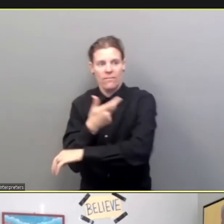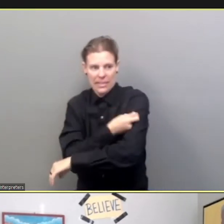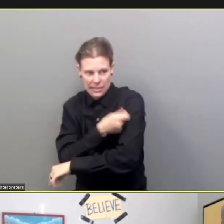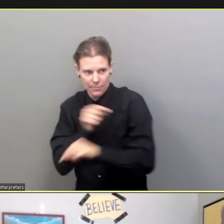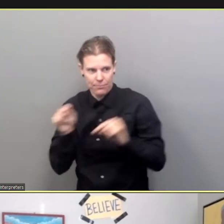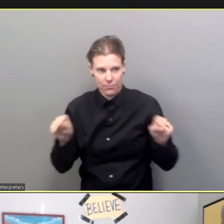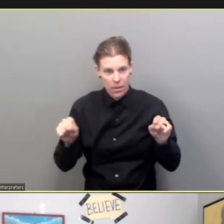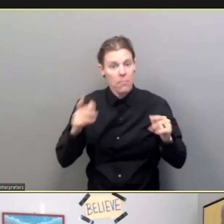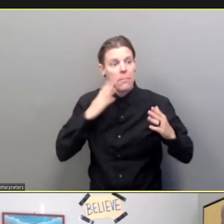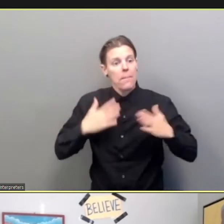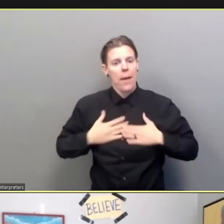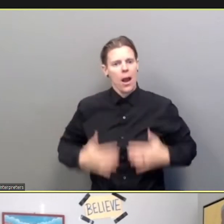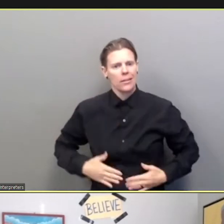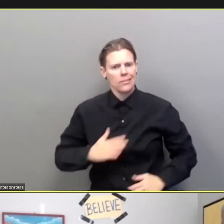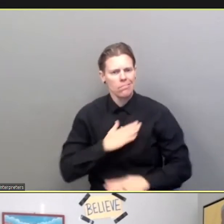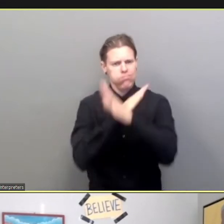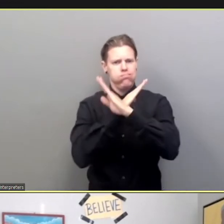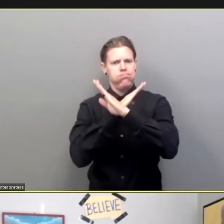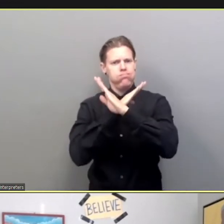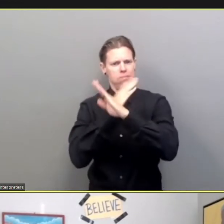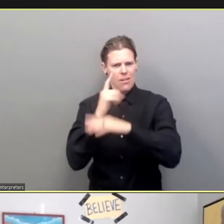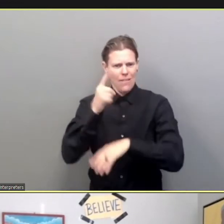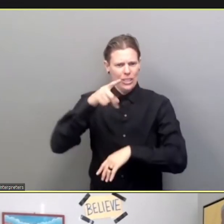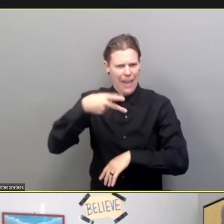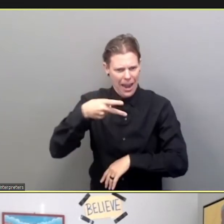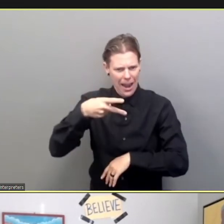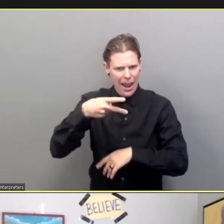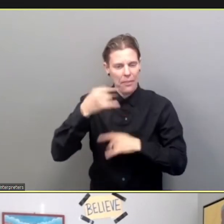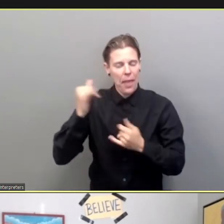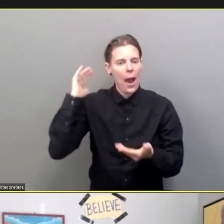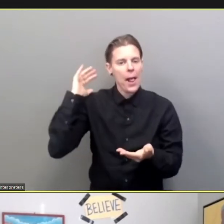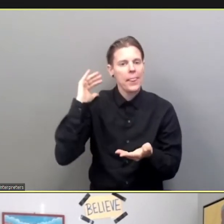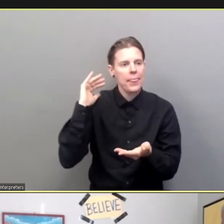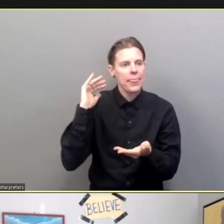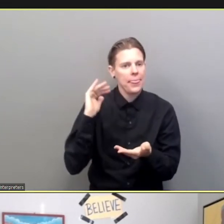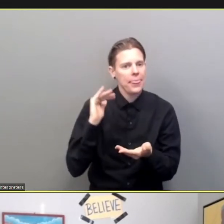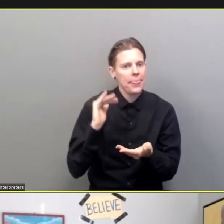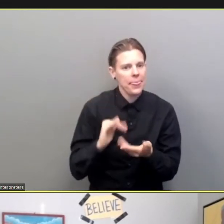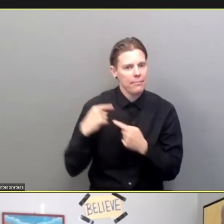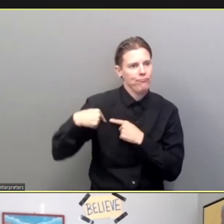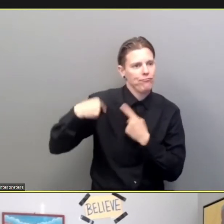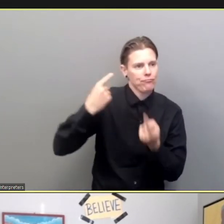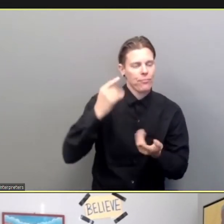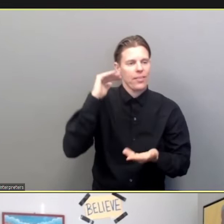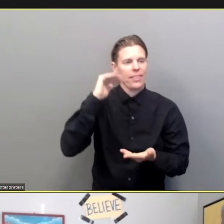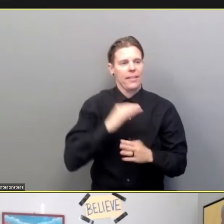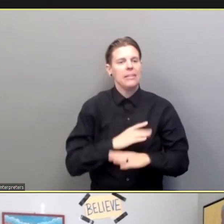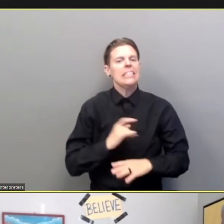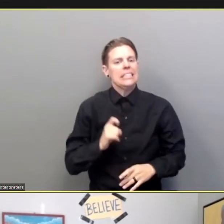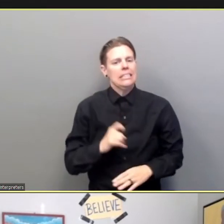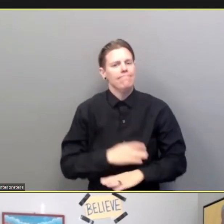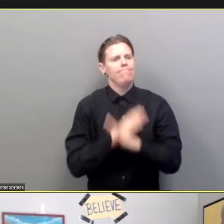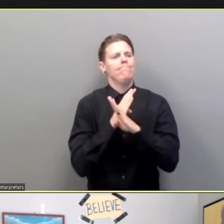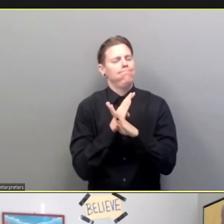obviously that whole pandemic period of time includes, let's just say for